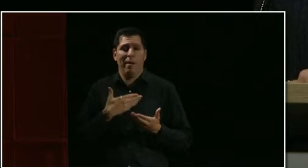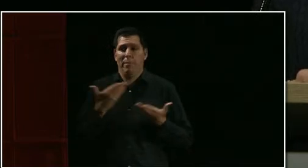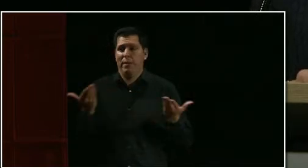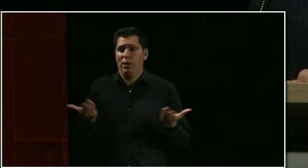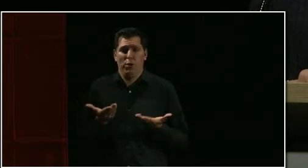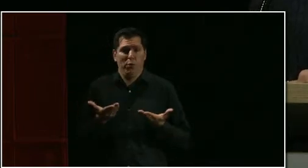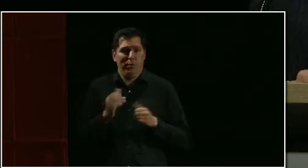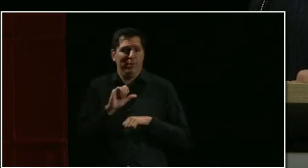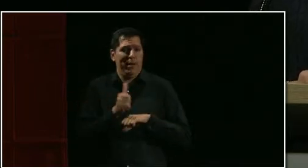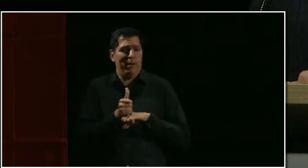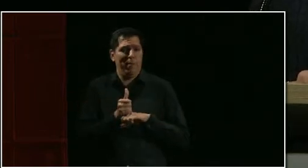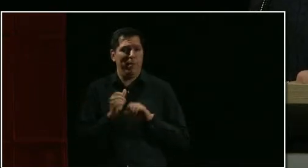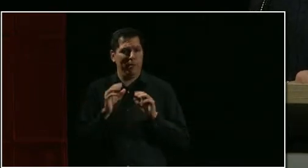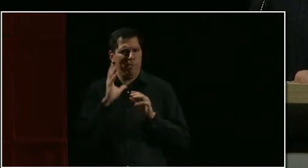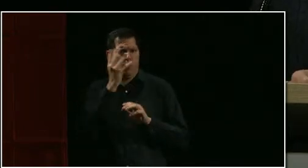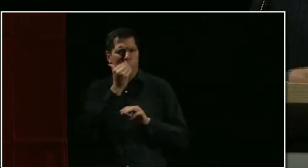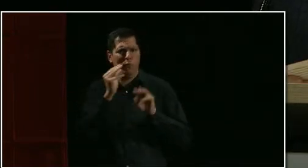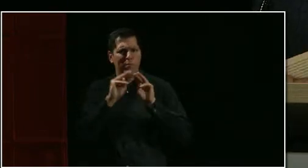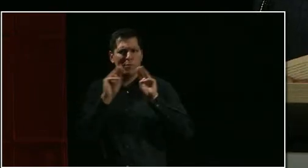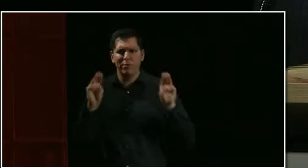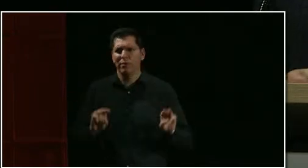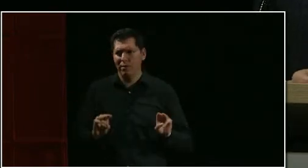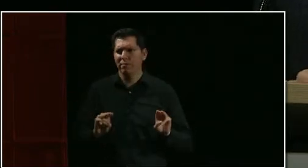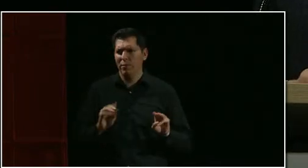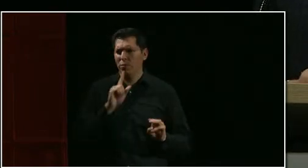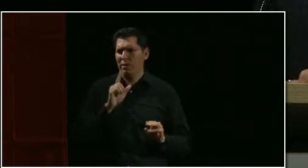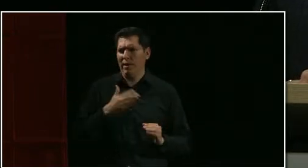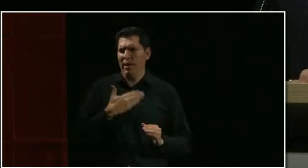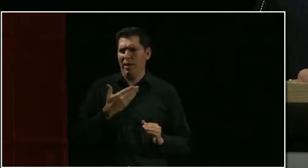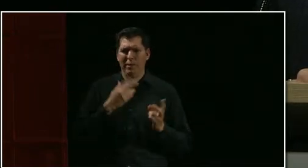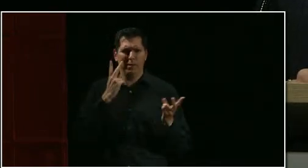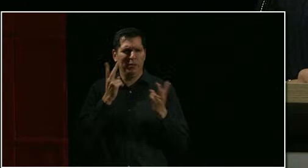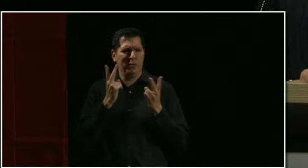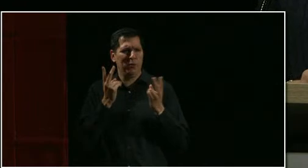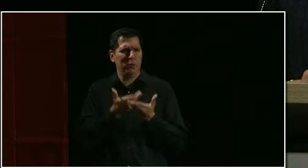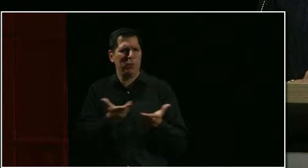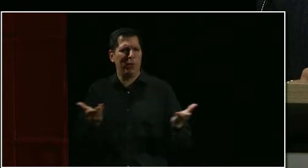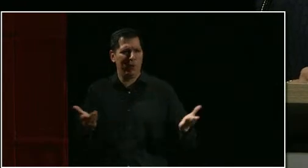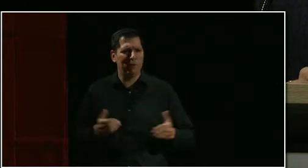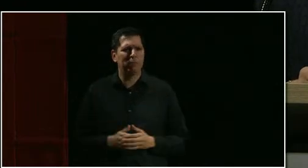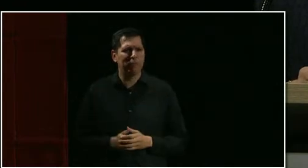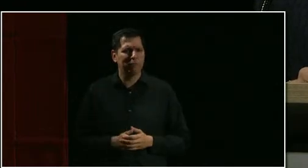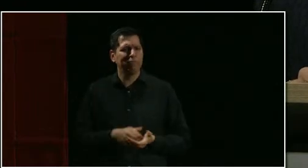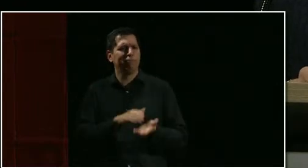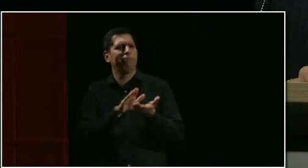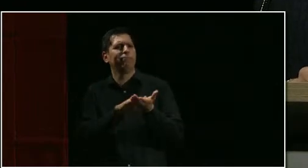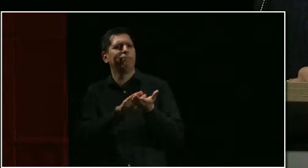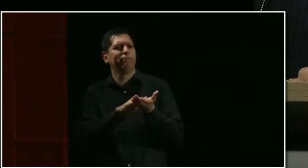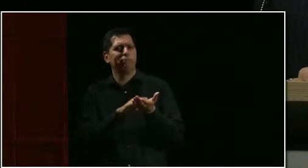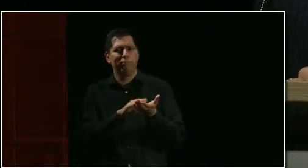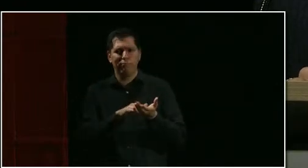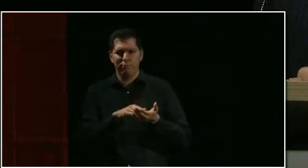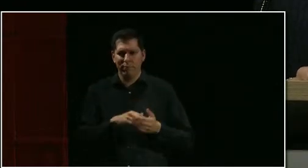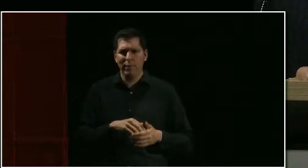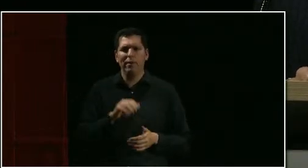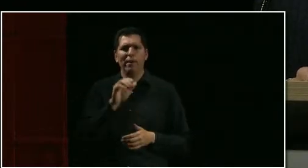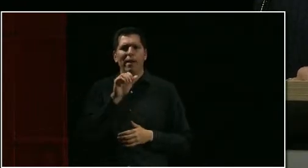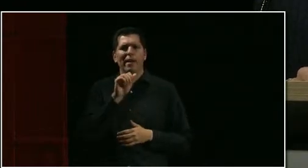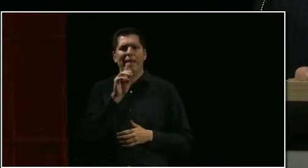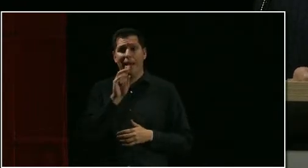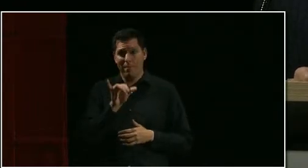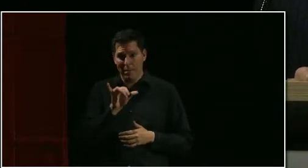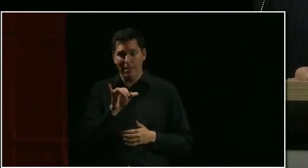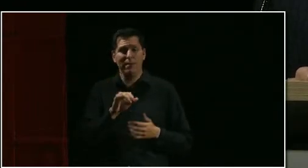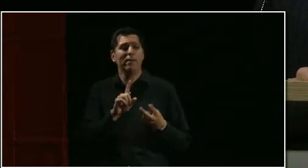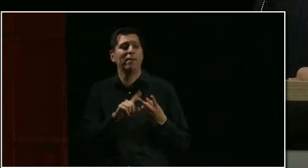museum. We are so proud, and again, it's great to have you here. I just want to have a shout out thank you to the Academy